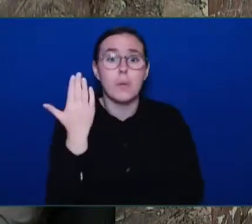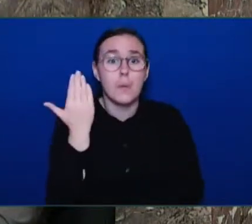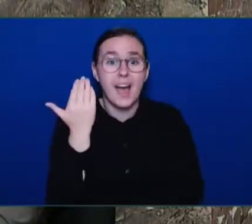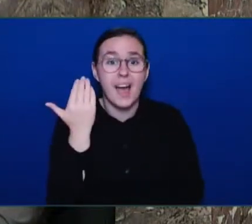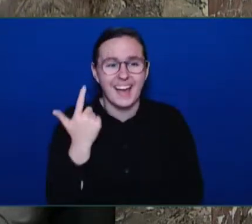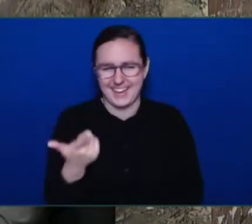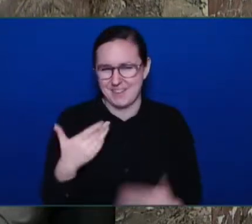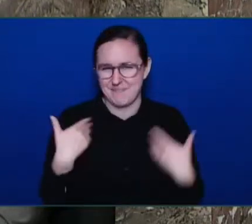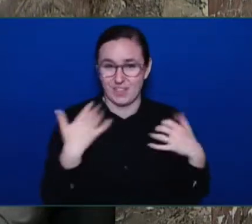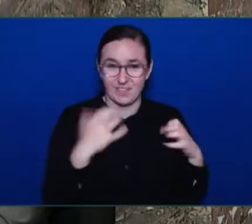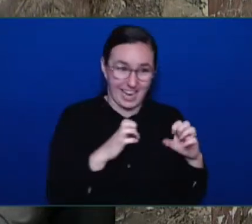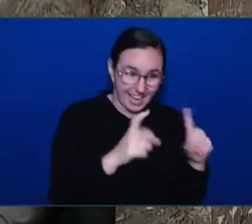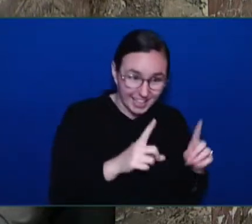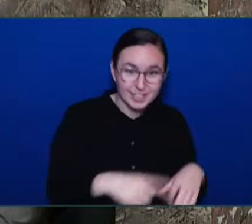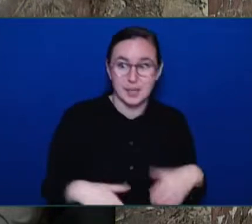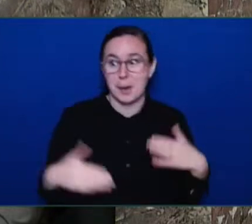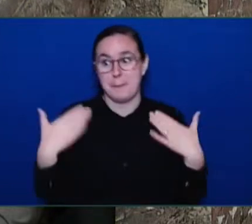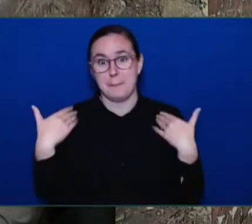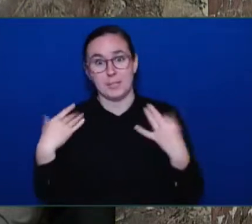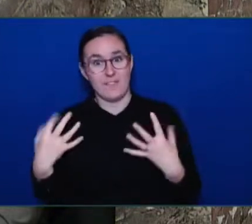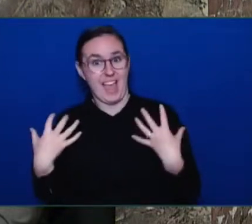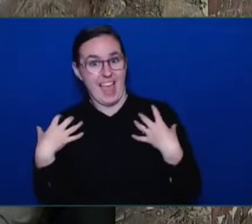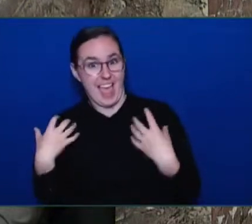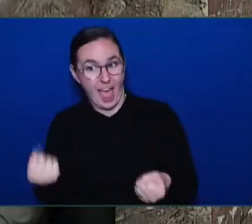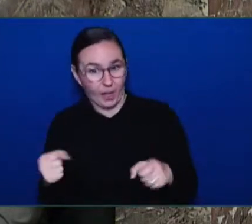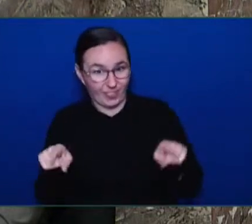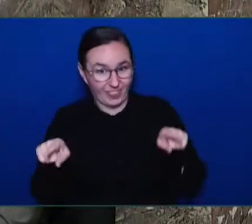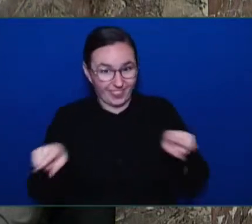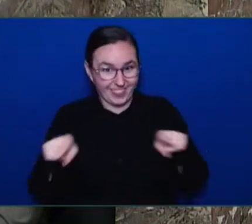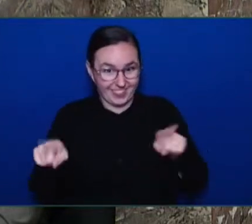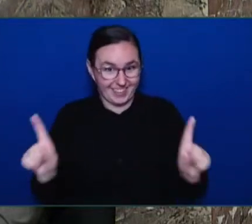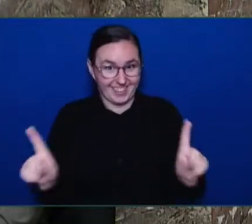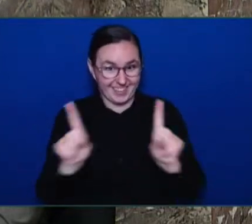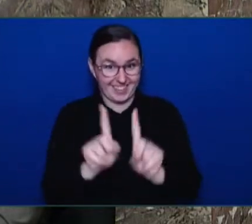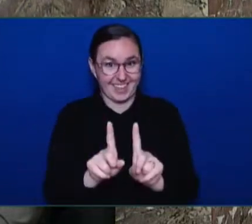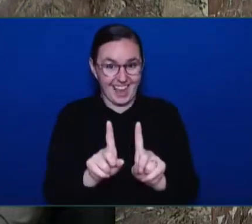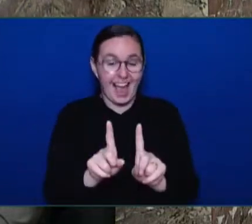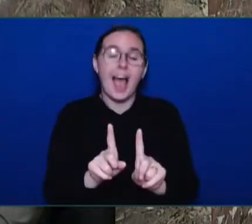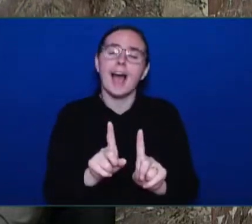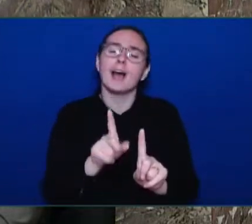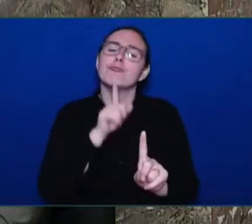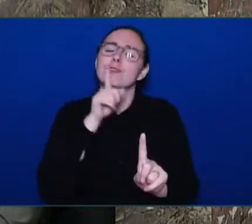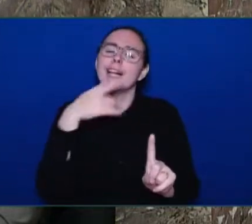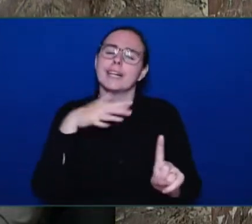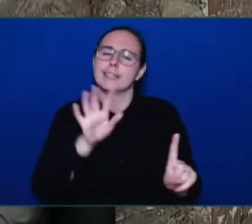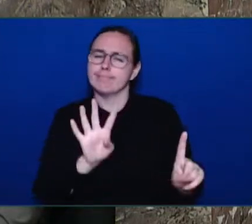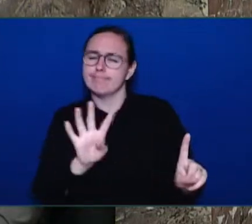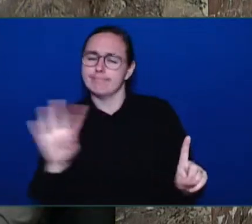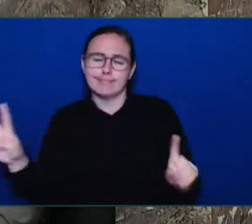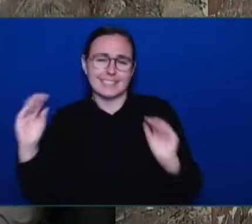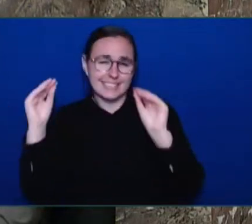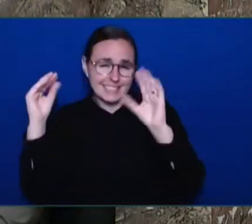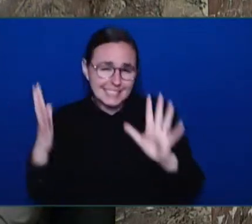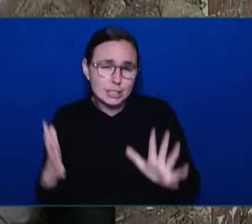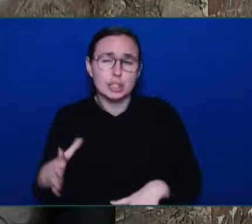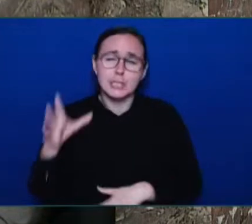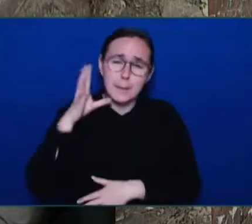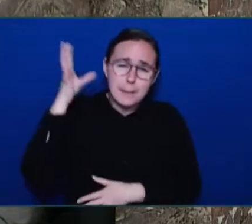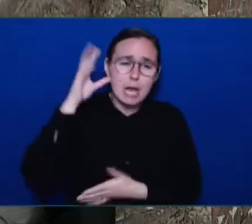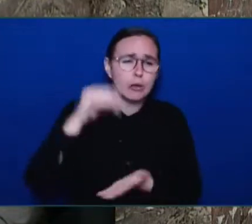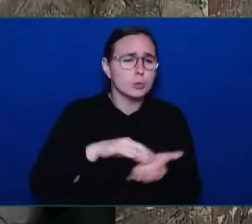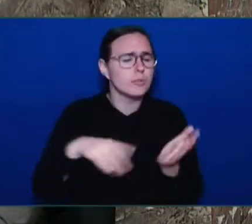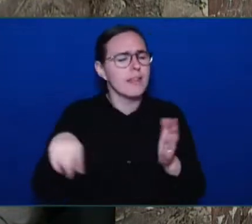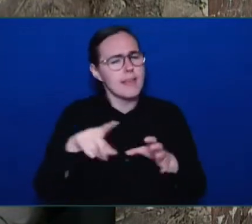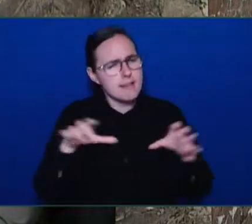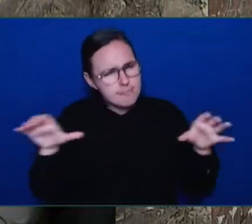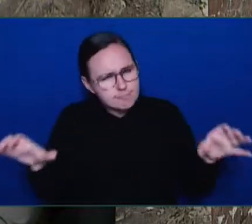of teachers, Honourable Speaker, the actions of parents, the actions of students, Honourable Speaker, who did an outstanding job. There's